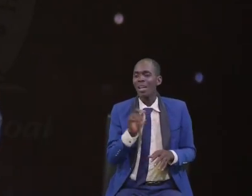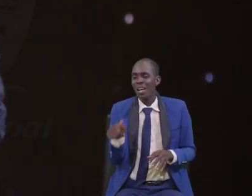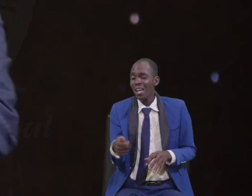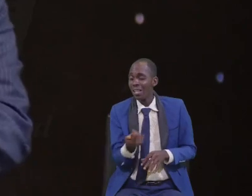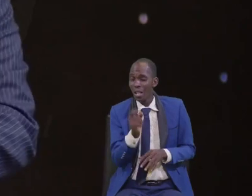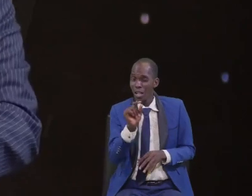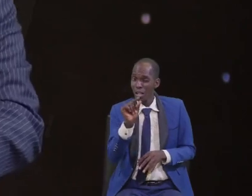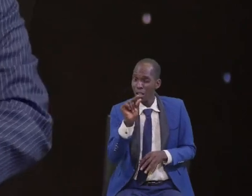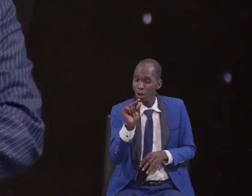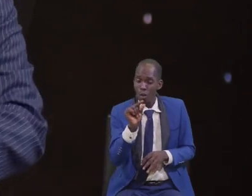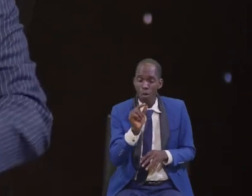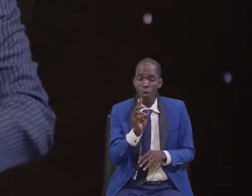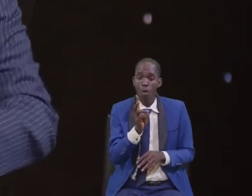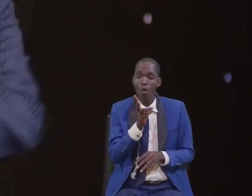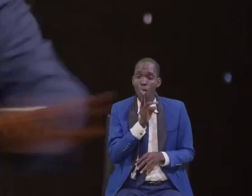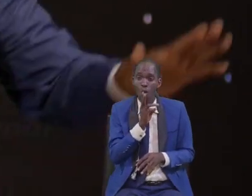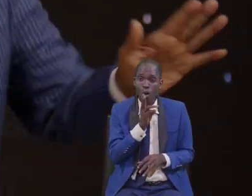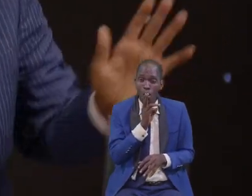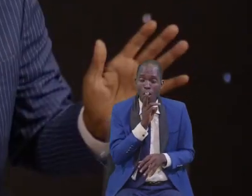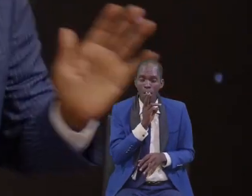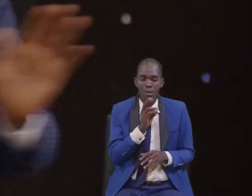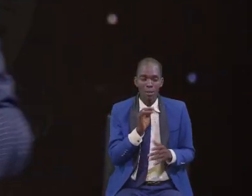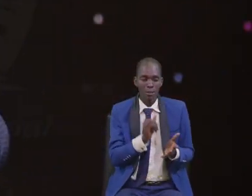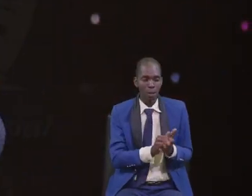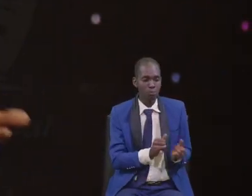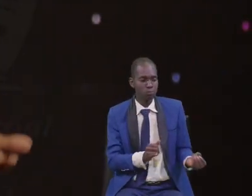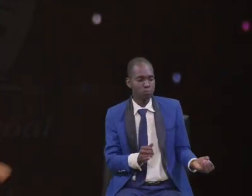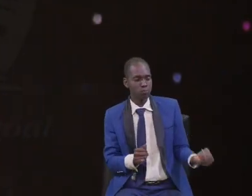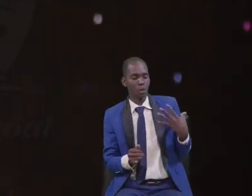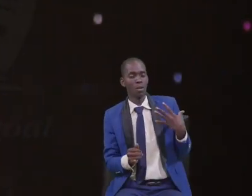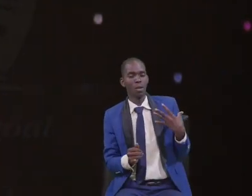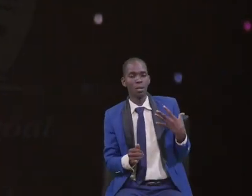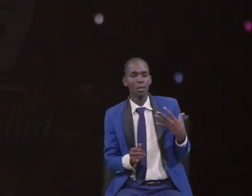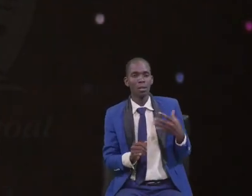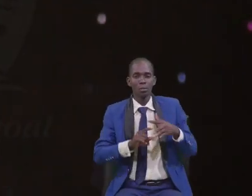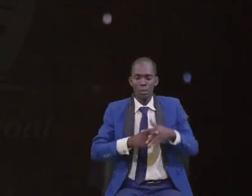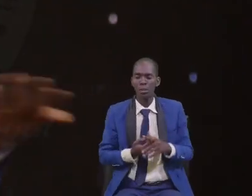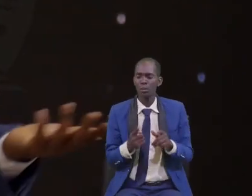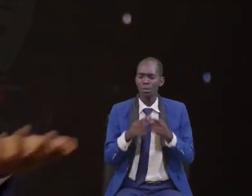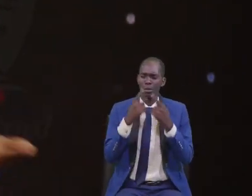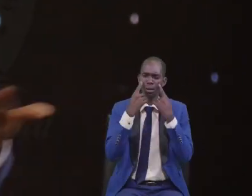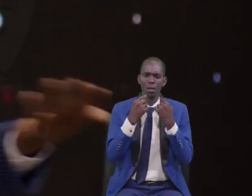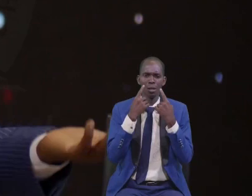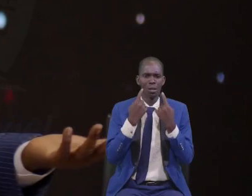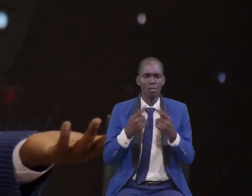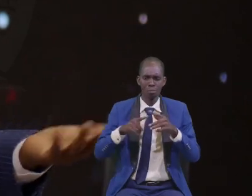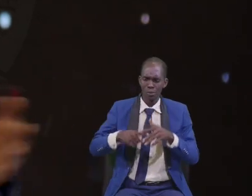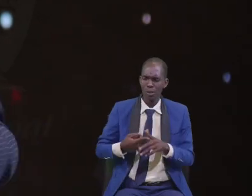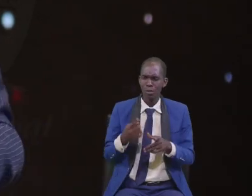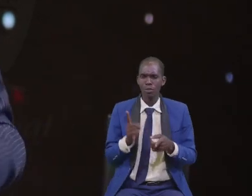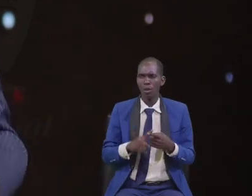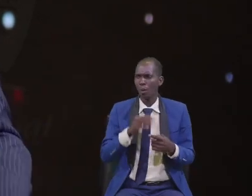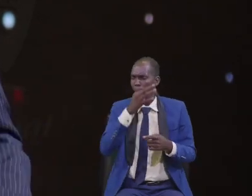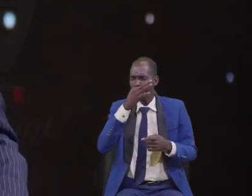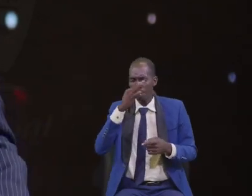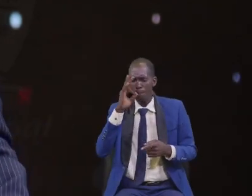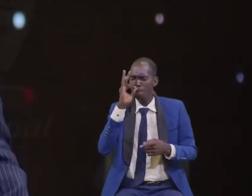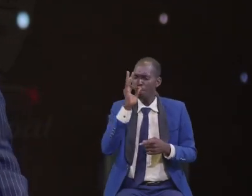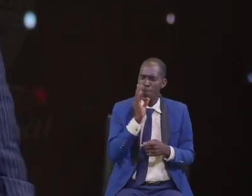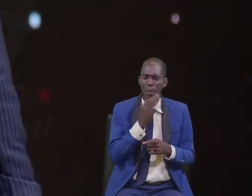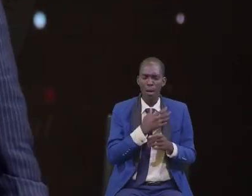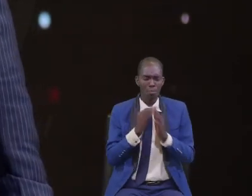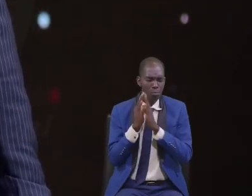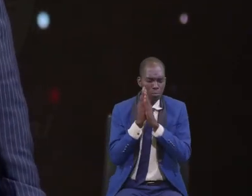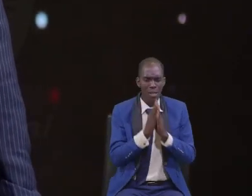little water of the pond that splashes on them, they begin to cry. They begin to fast and pray. Any